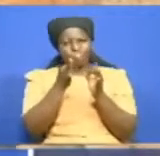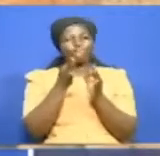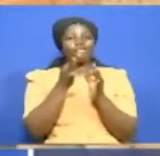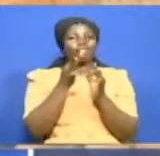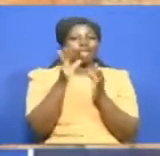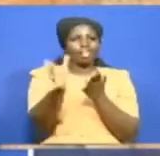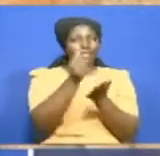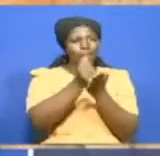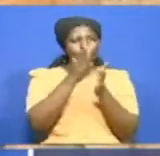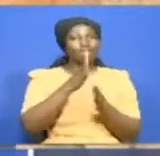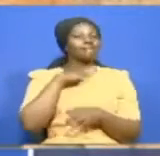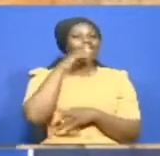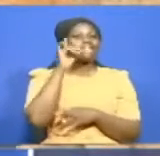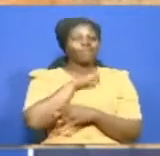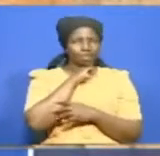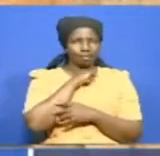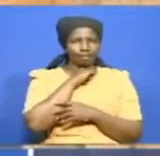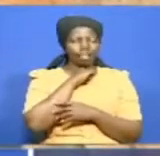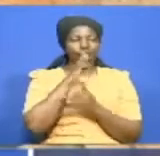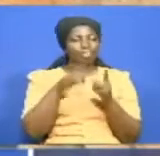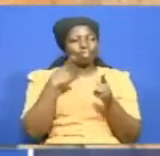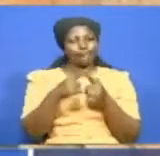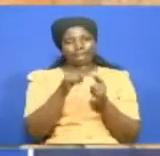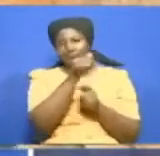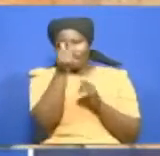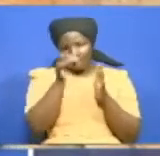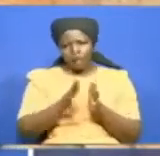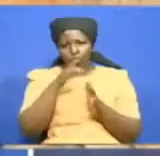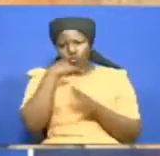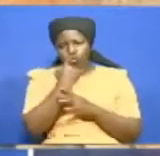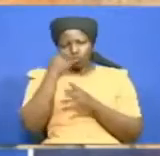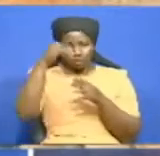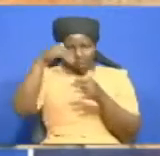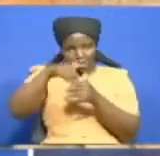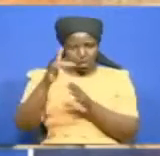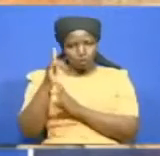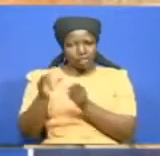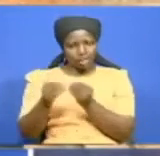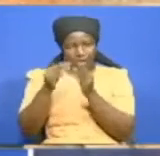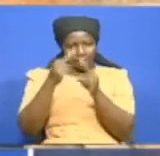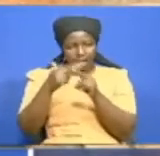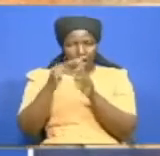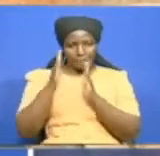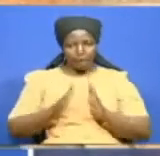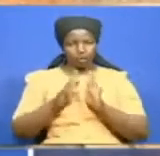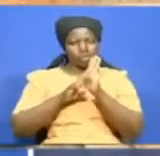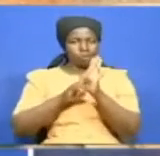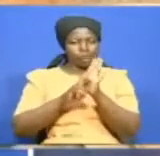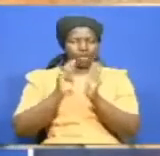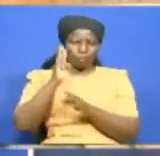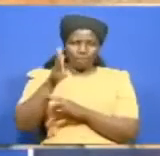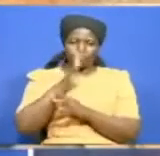in the unfortunate event of an employer's death, then someone who in law is called as a personal representative will